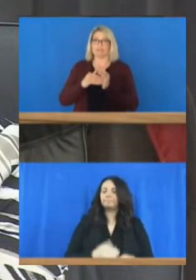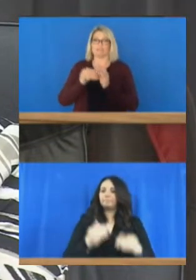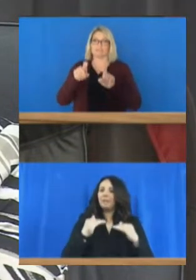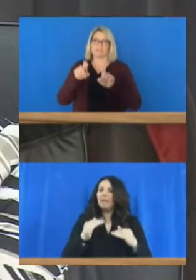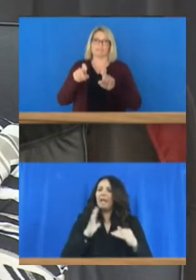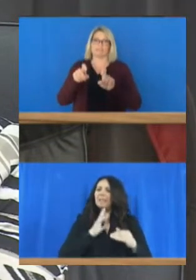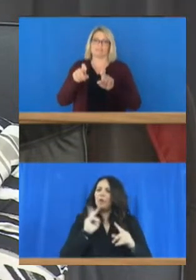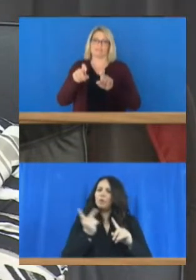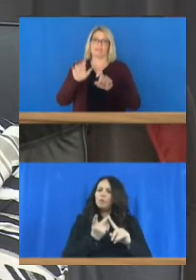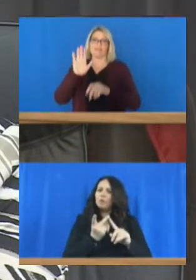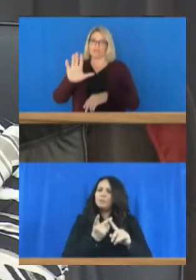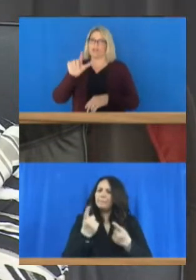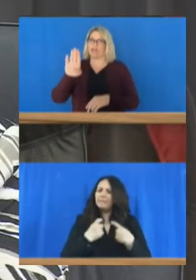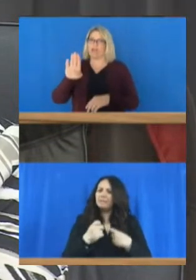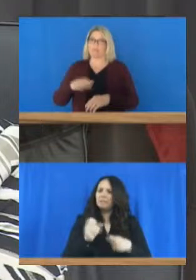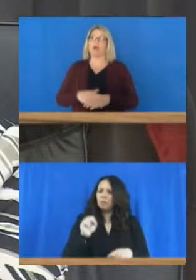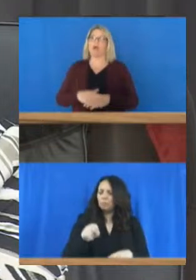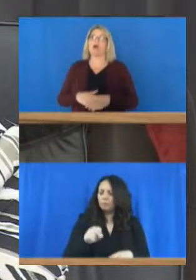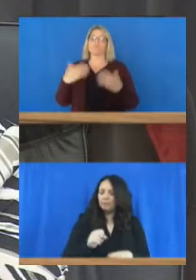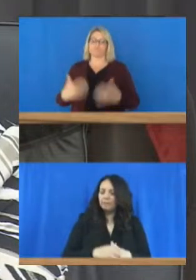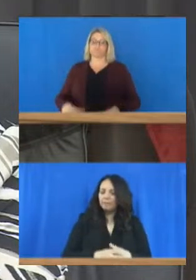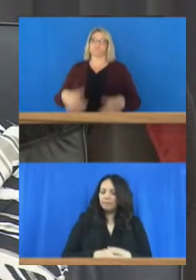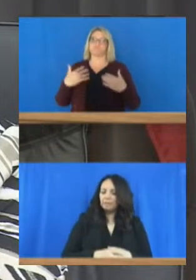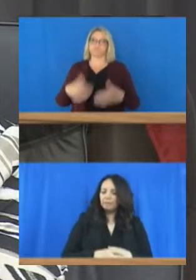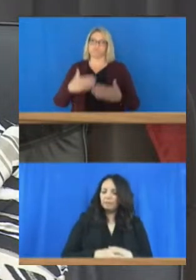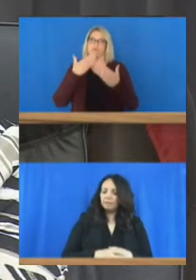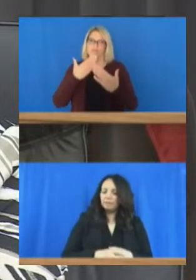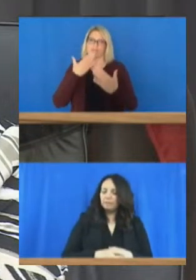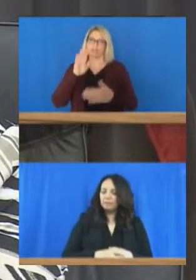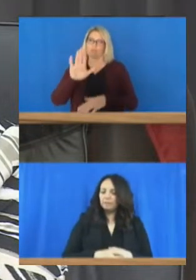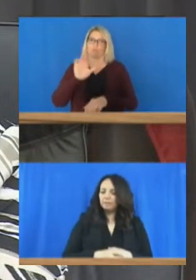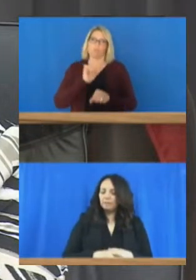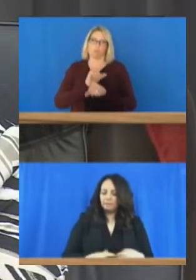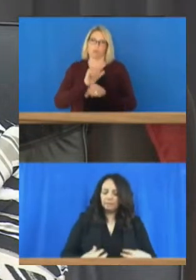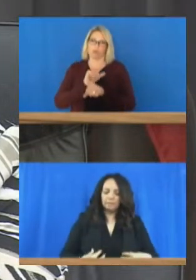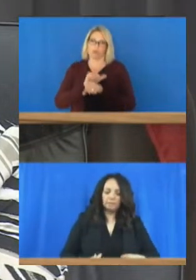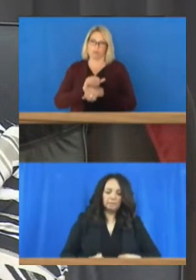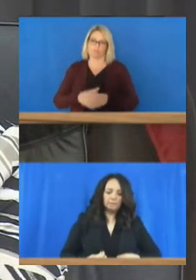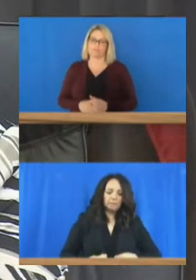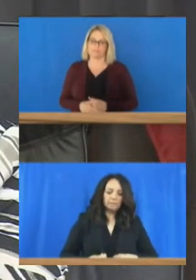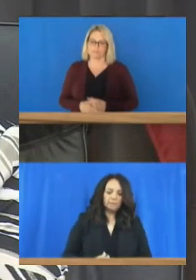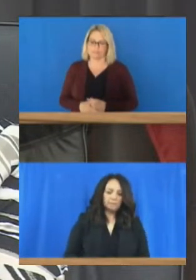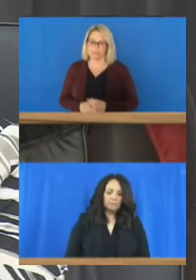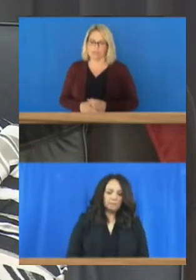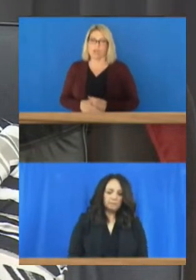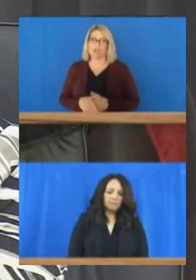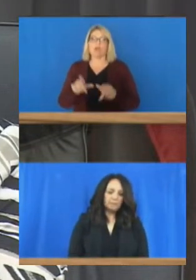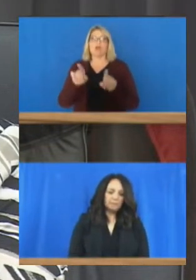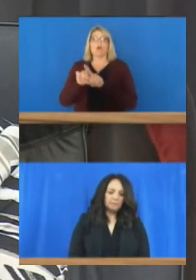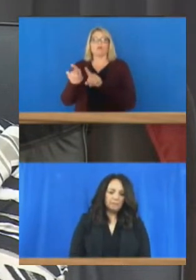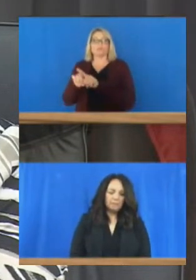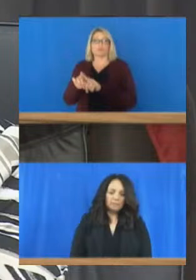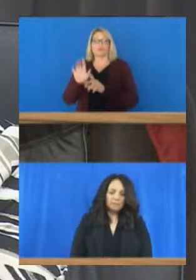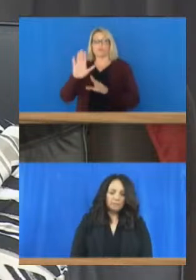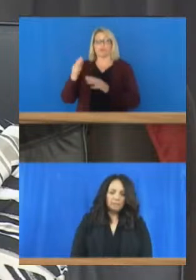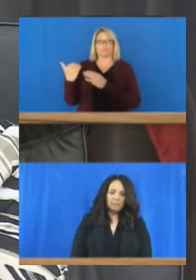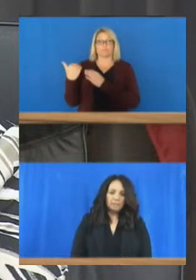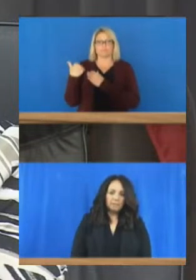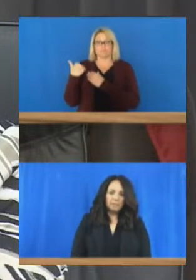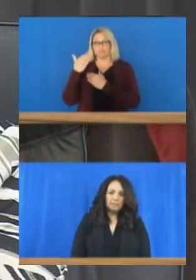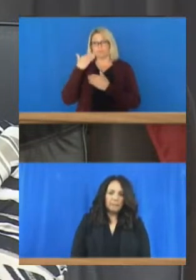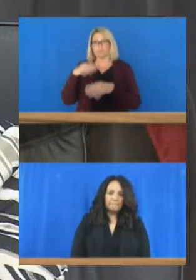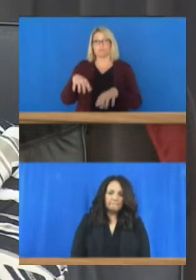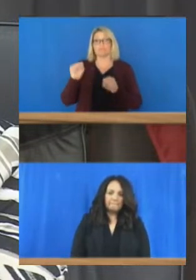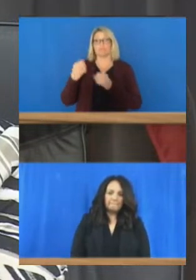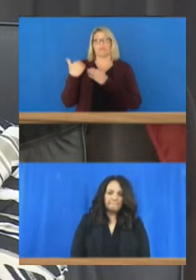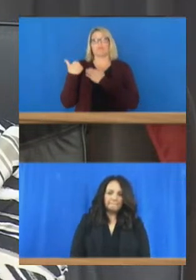investigations, because we can tell just because somebody has a case, cases are in the same zone, if they don't match in terms of the